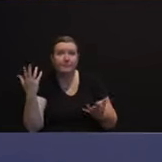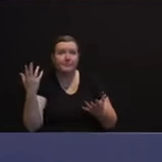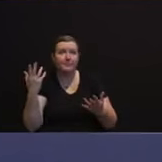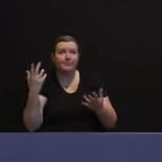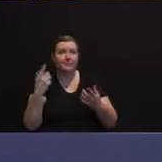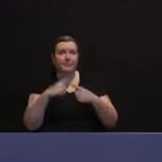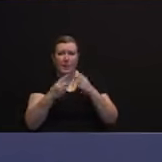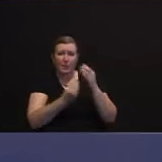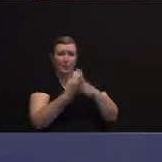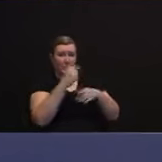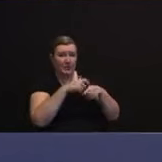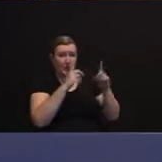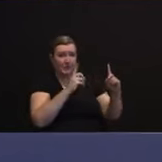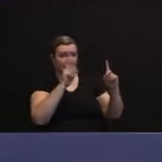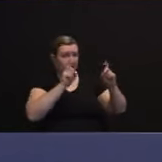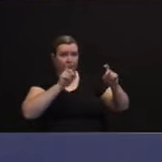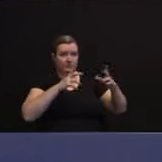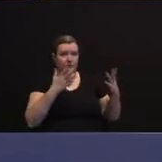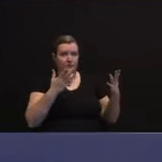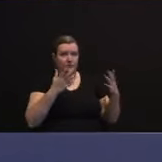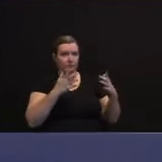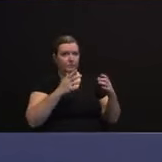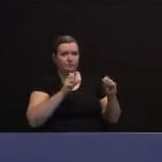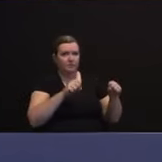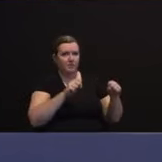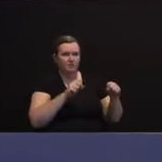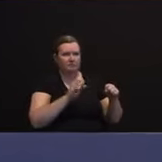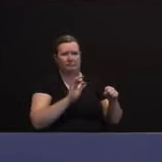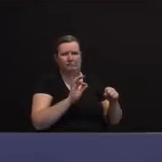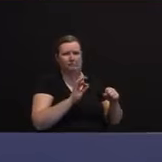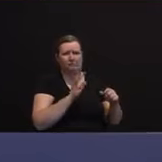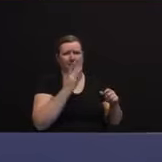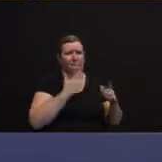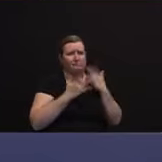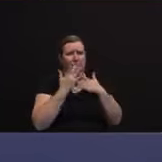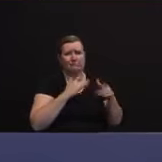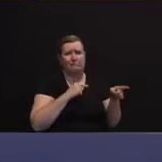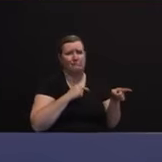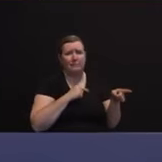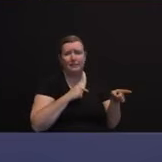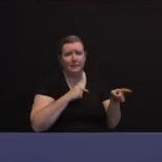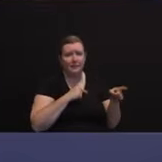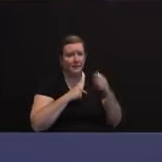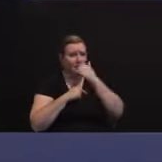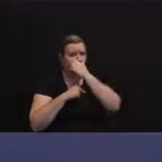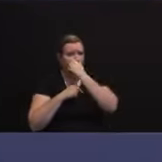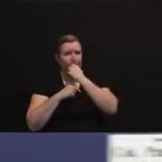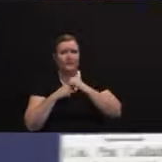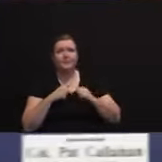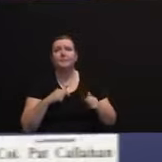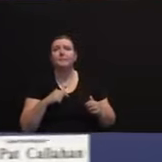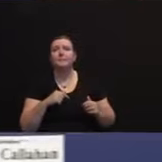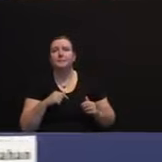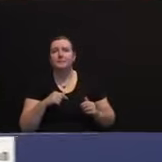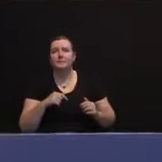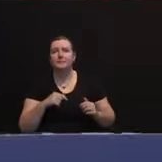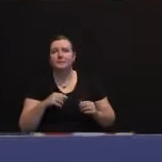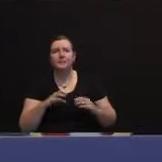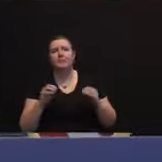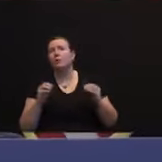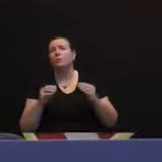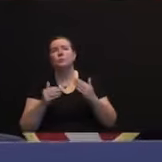testing capacity. Pat, anything new on the Parkway on the weekend, from the weekend before the election? Thanks, Gov. Alex, I would just say that I've